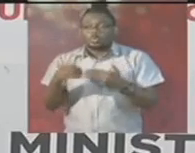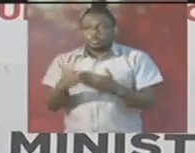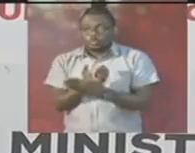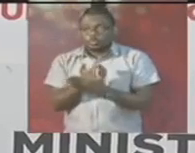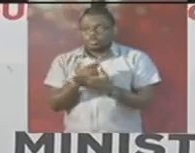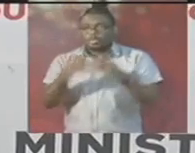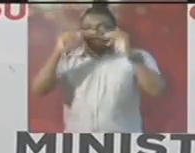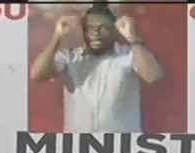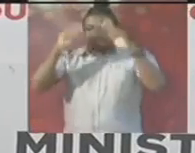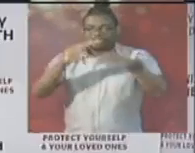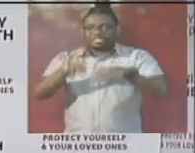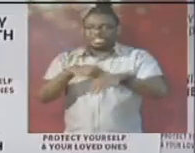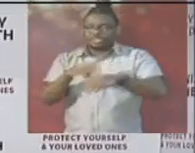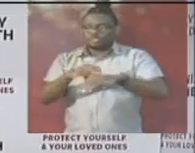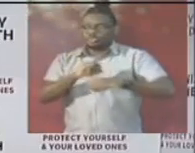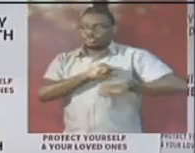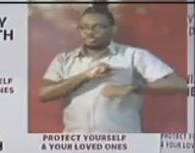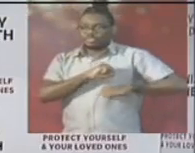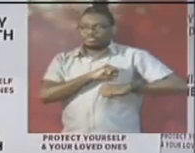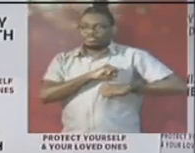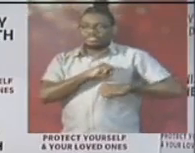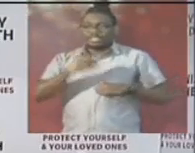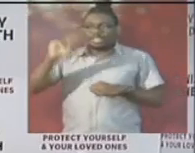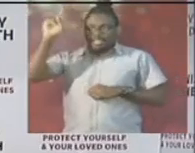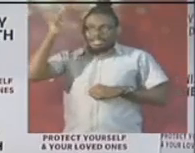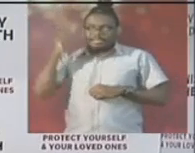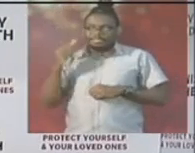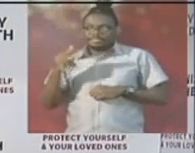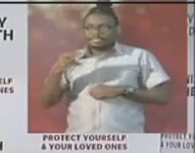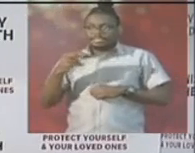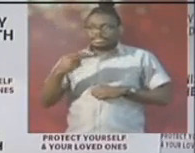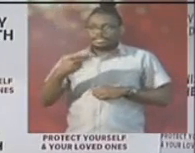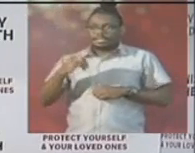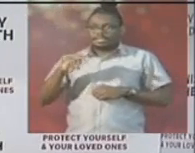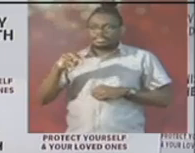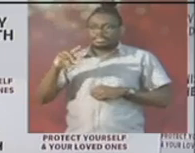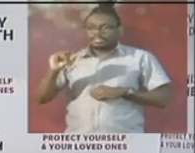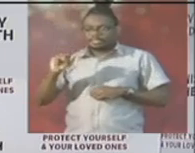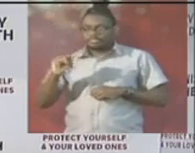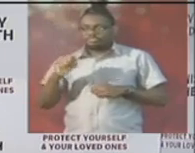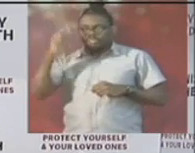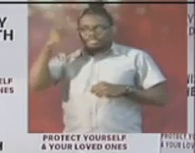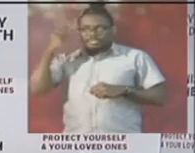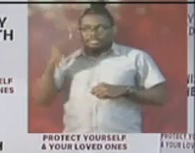Minister of National Security. Thank you very warmly, Mr. Alexander.